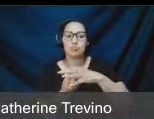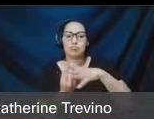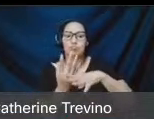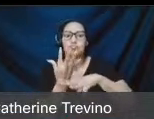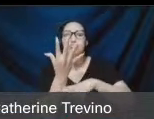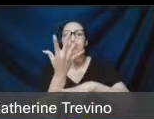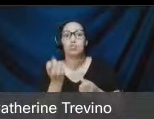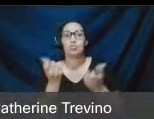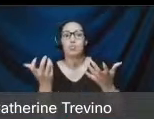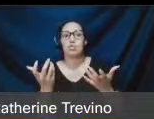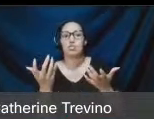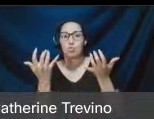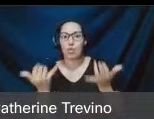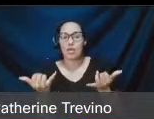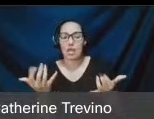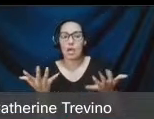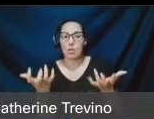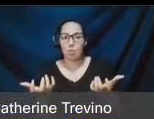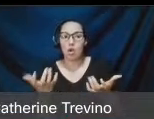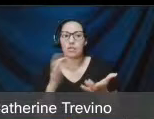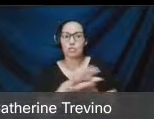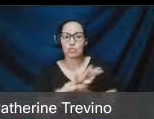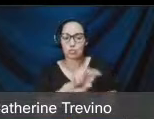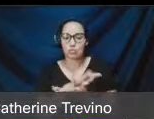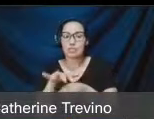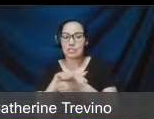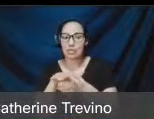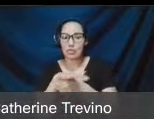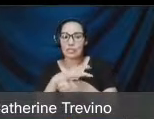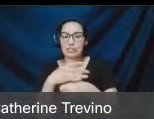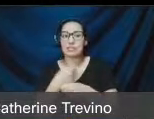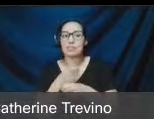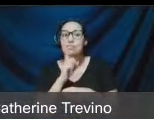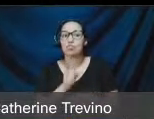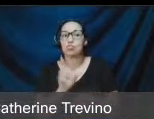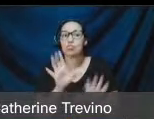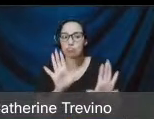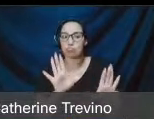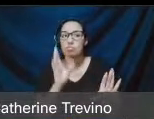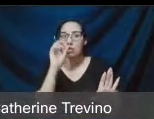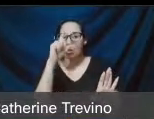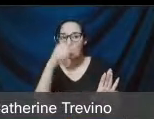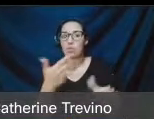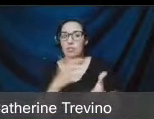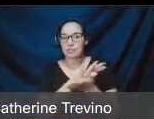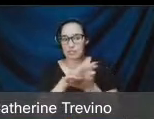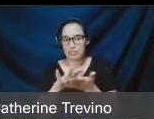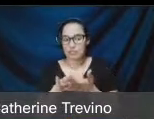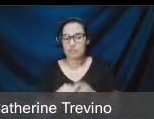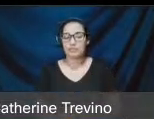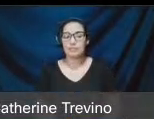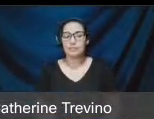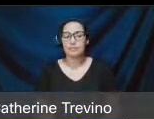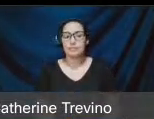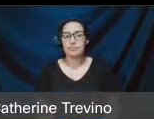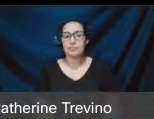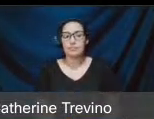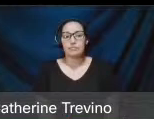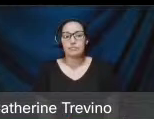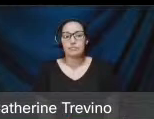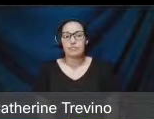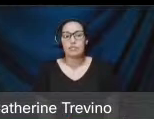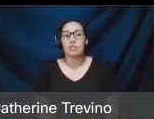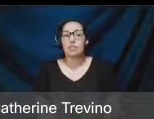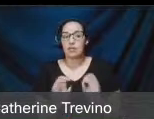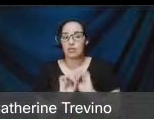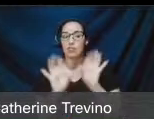our sites to remain that curb appeal appearance. And then, of course, our high priority